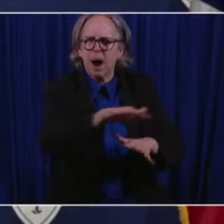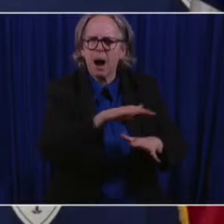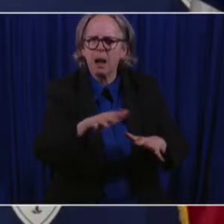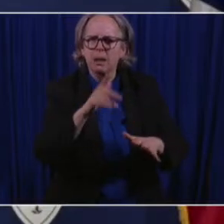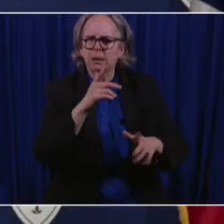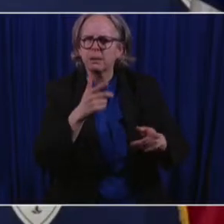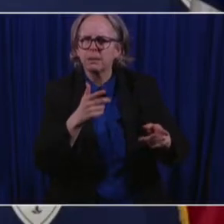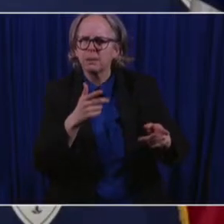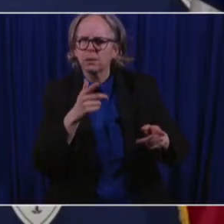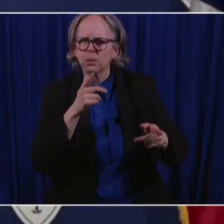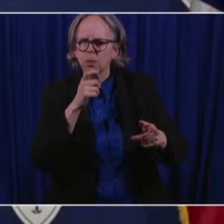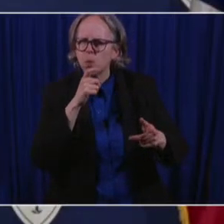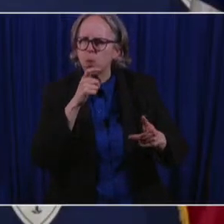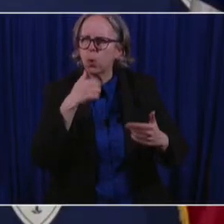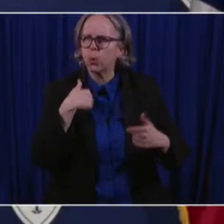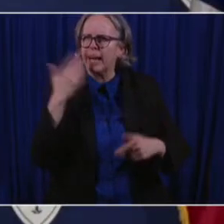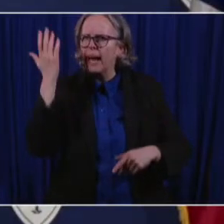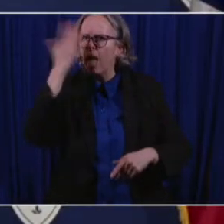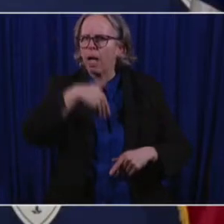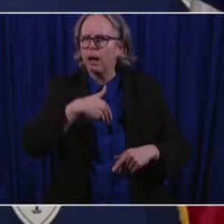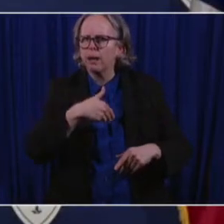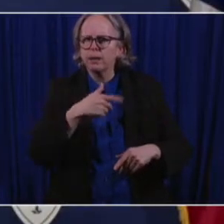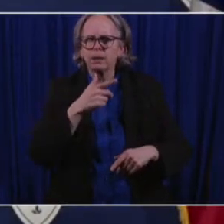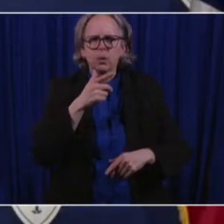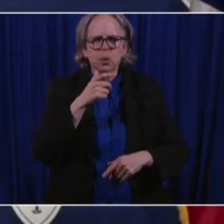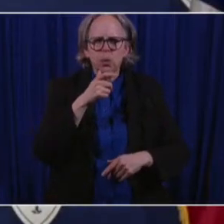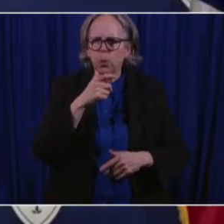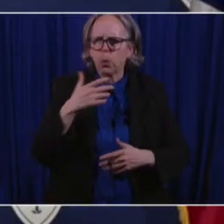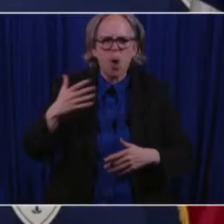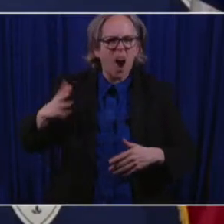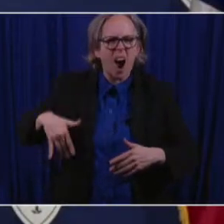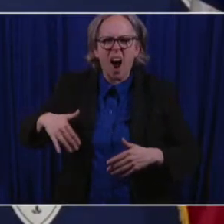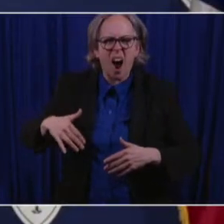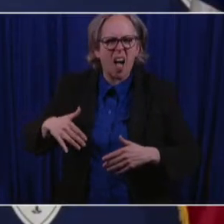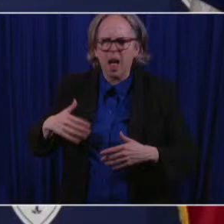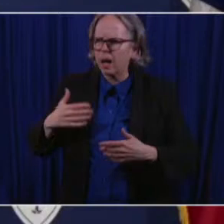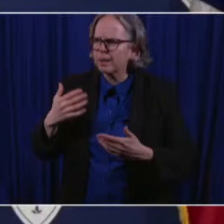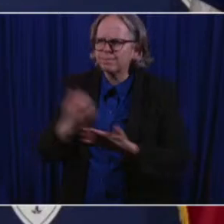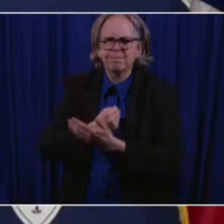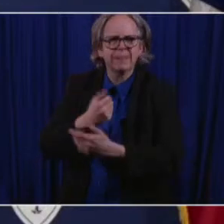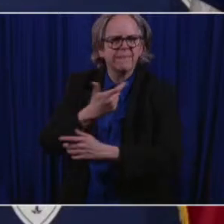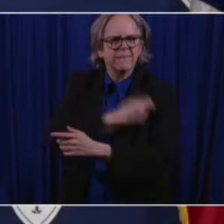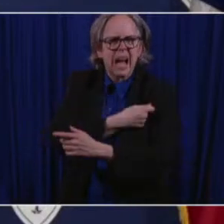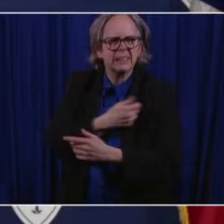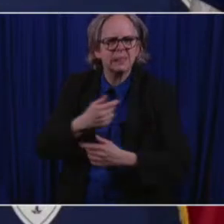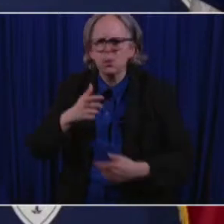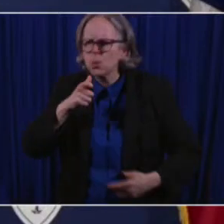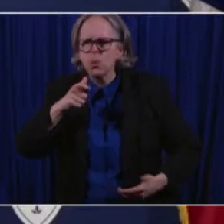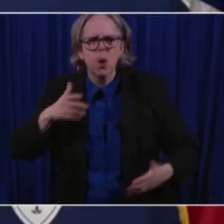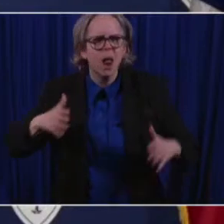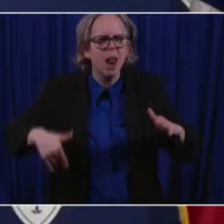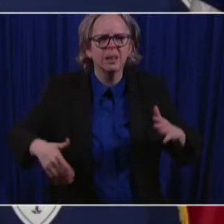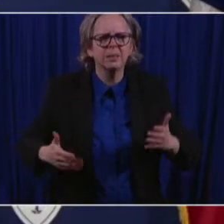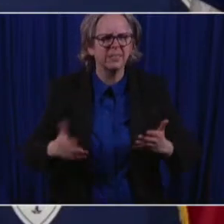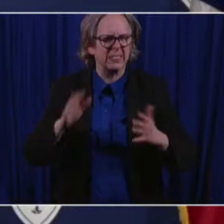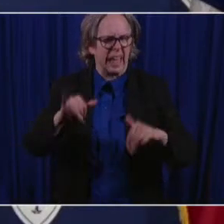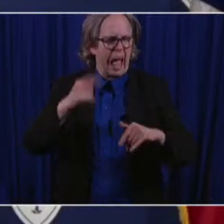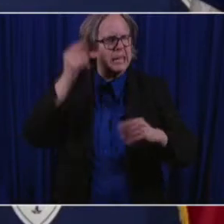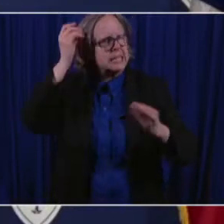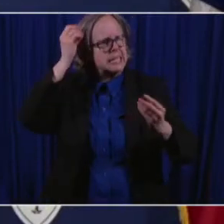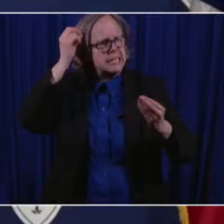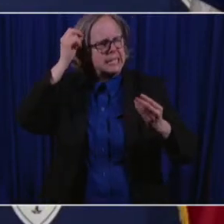not gotten it, have not been able to get it, haven't had the inclination. And, you know, you're seeing